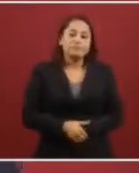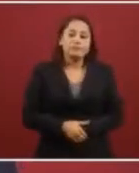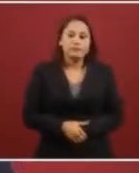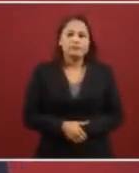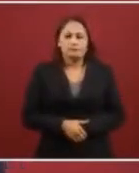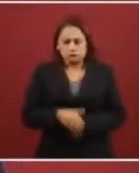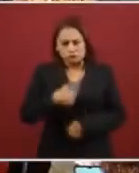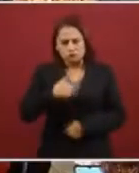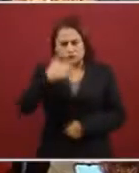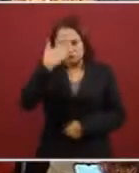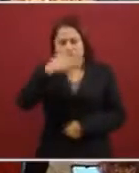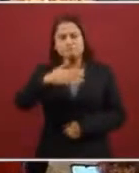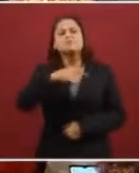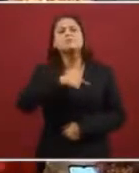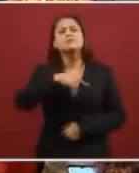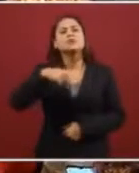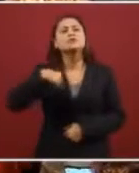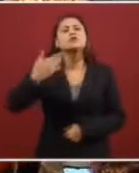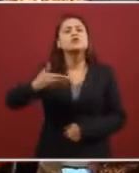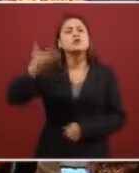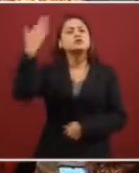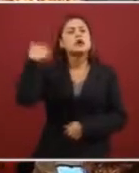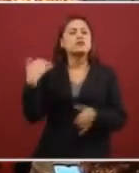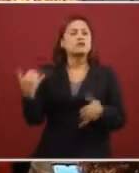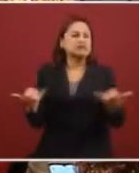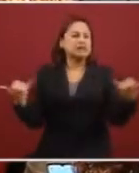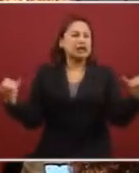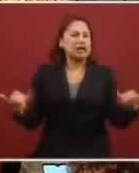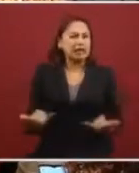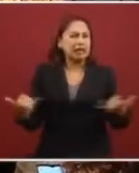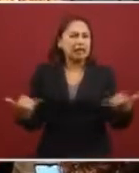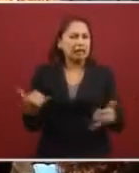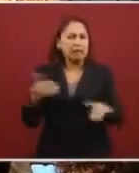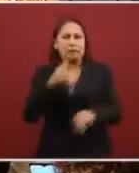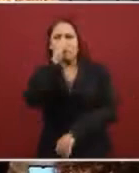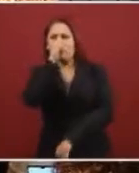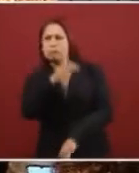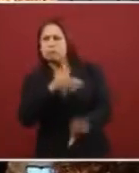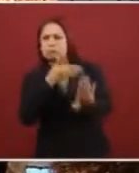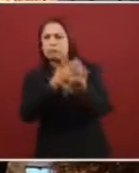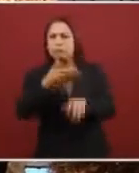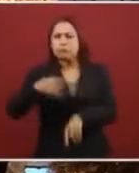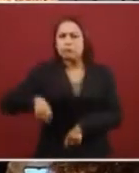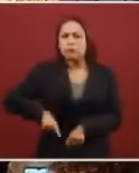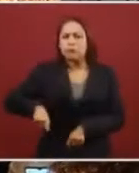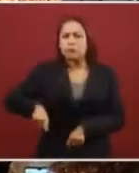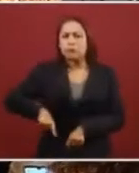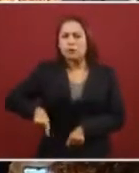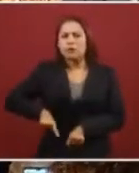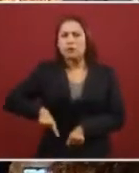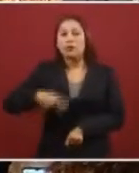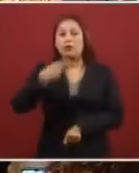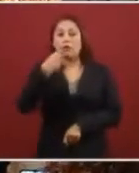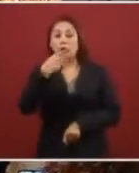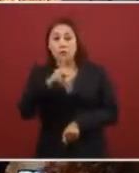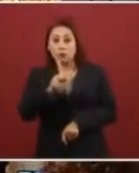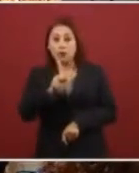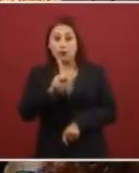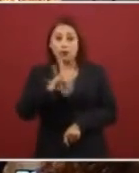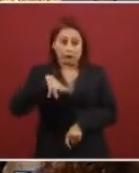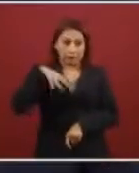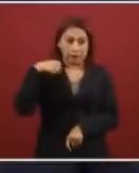were opposers. Y fuimos rebeldes. And we were rebels. Con causa. But with cause.